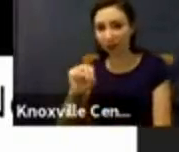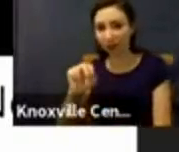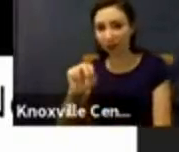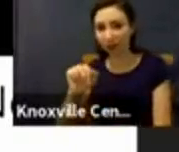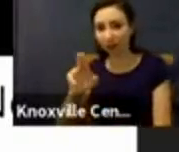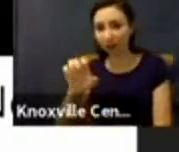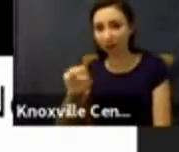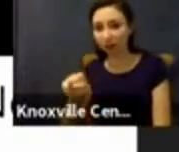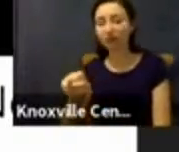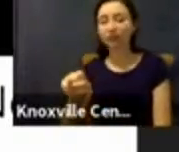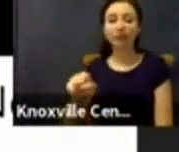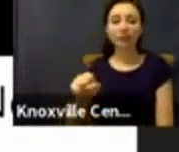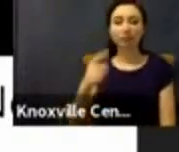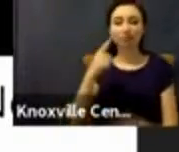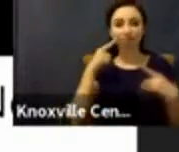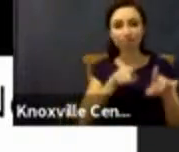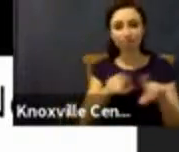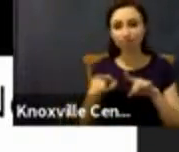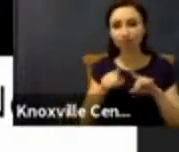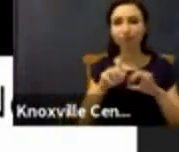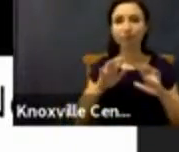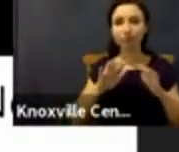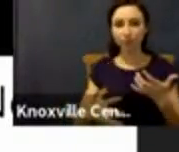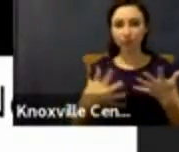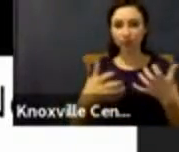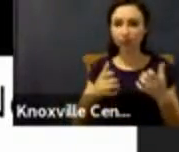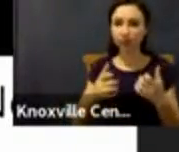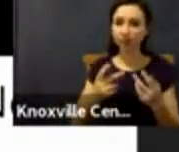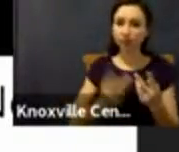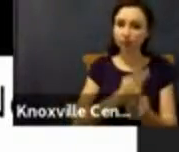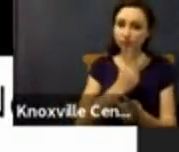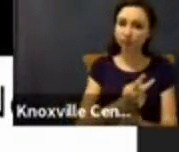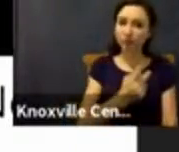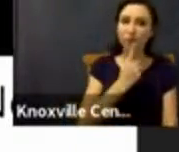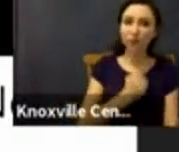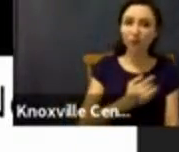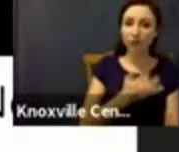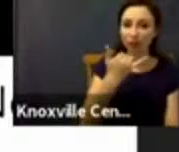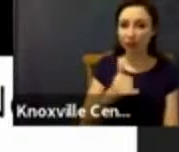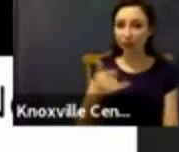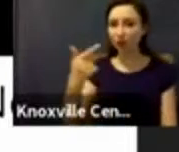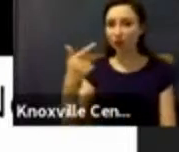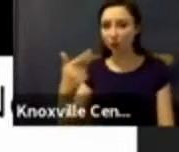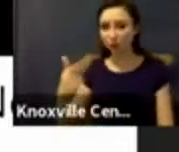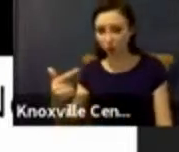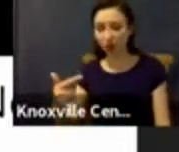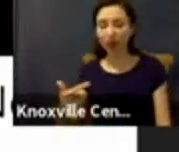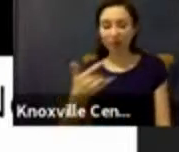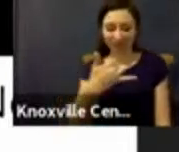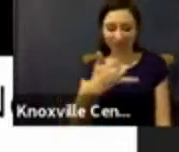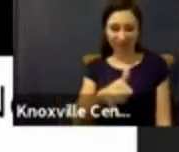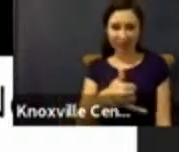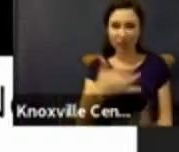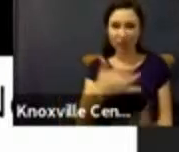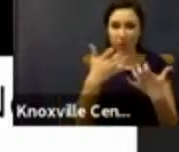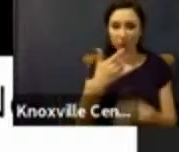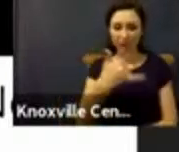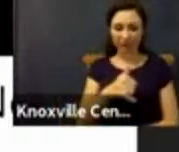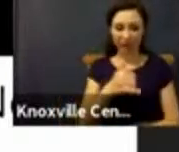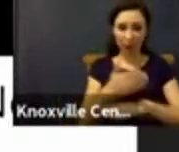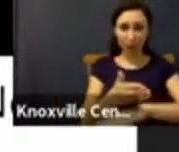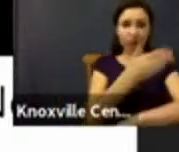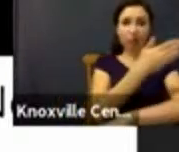we really want to stay with red, yellow, and green, but make yellow improving,